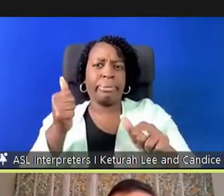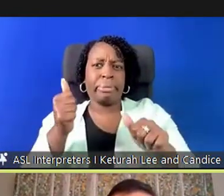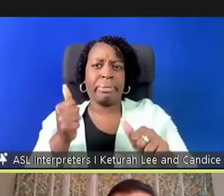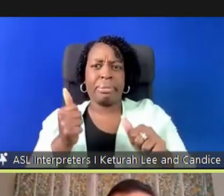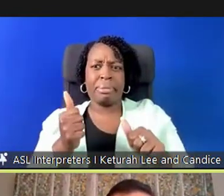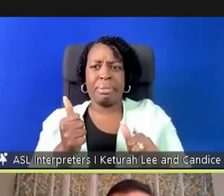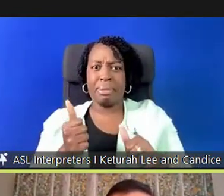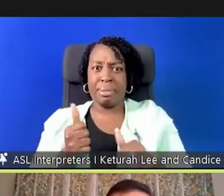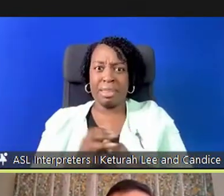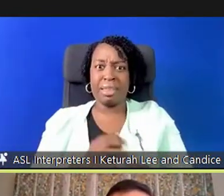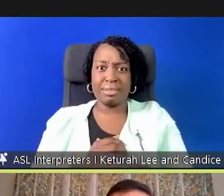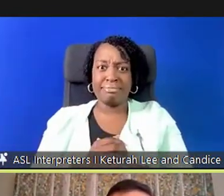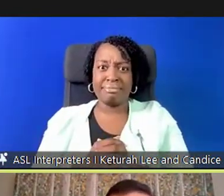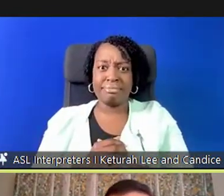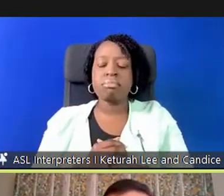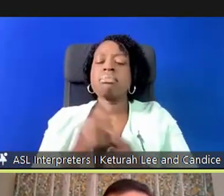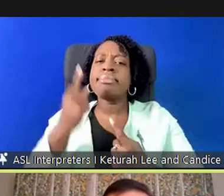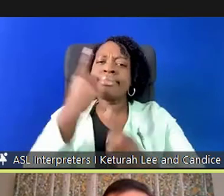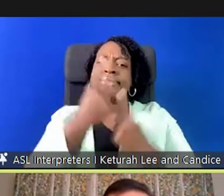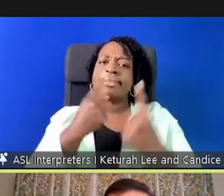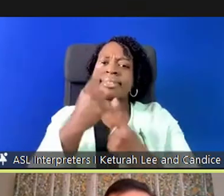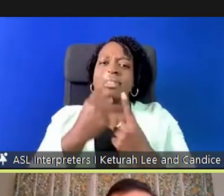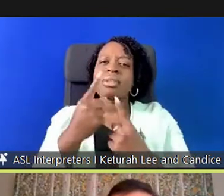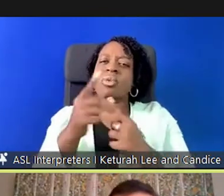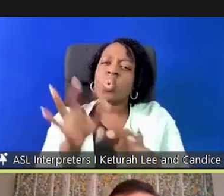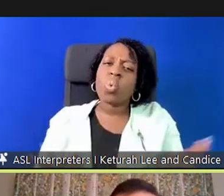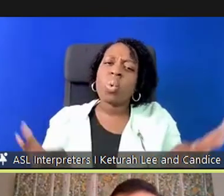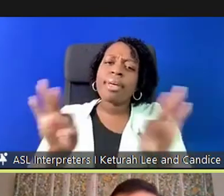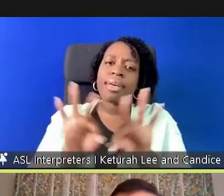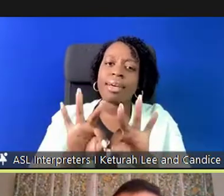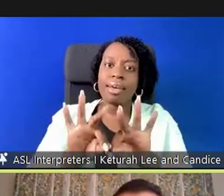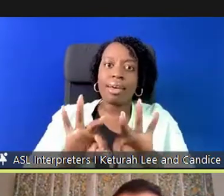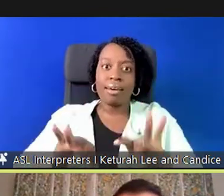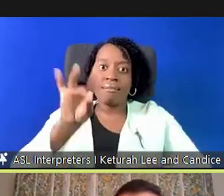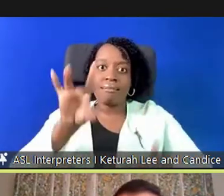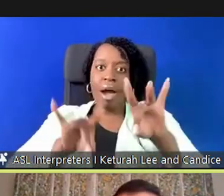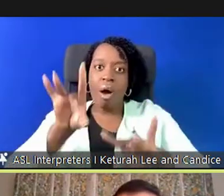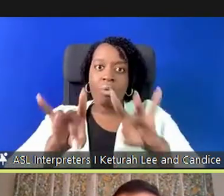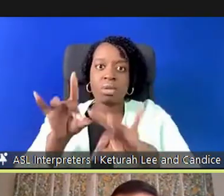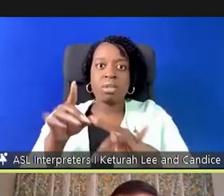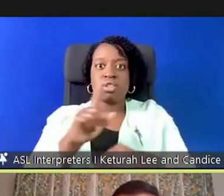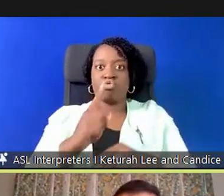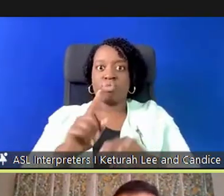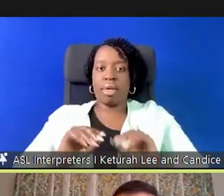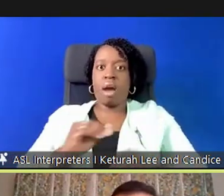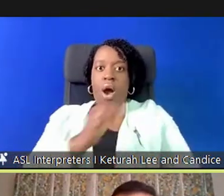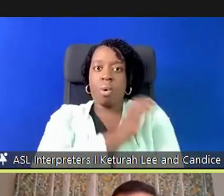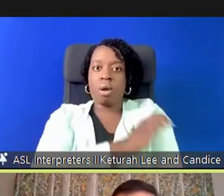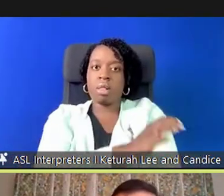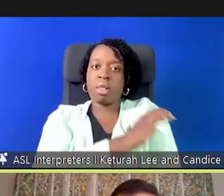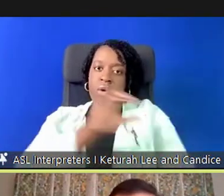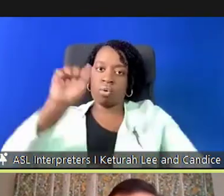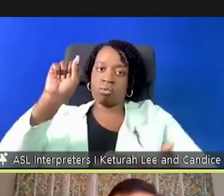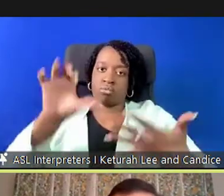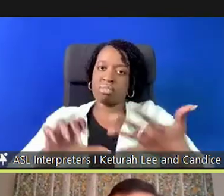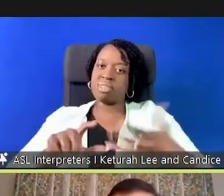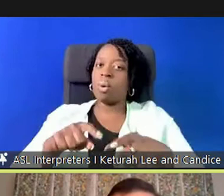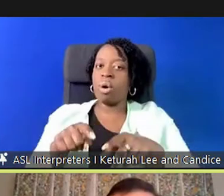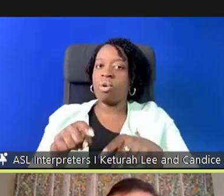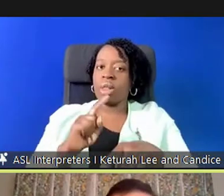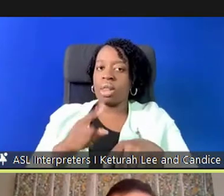So next, let's think about our key findings and clinical implications, and this will really lead into our panel